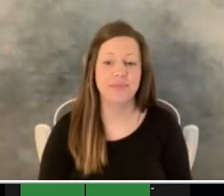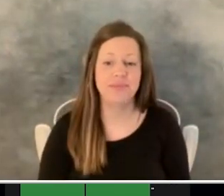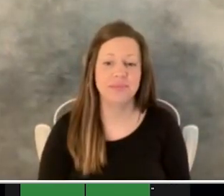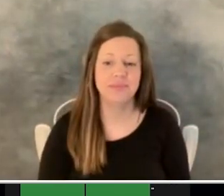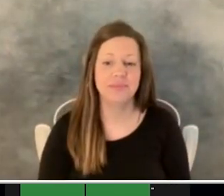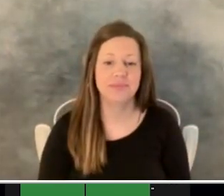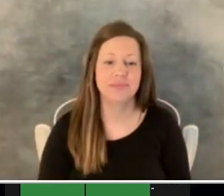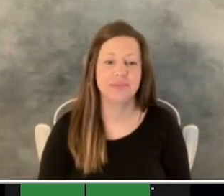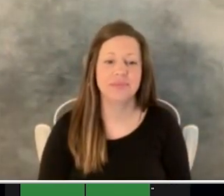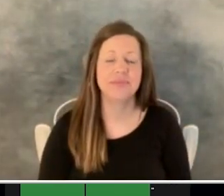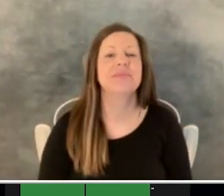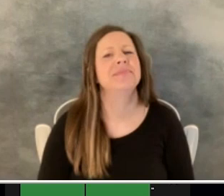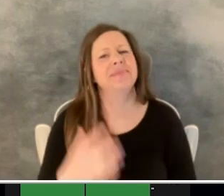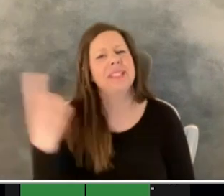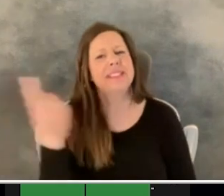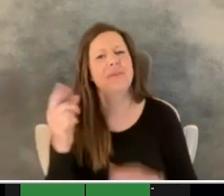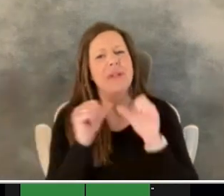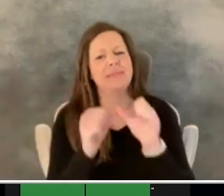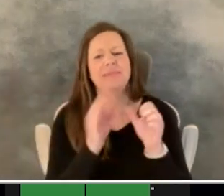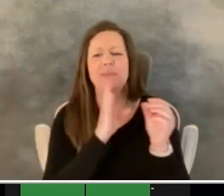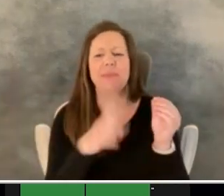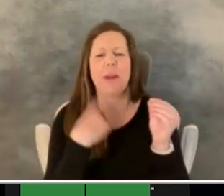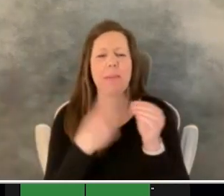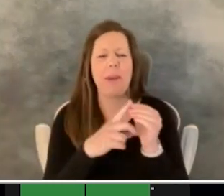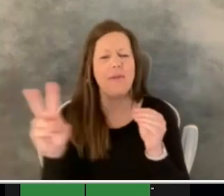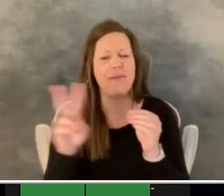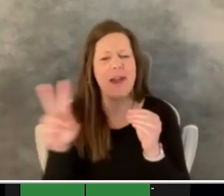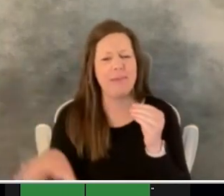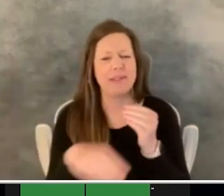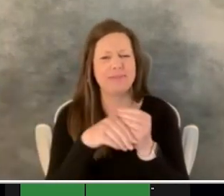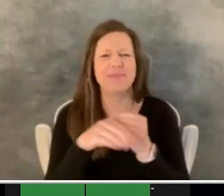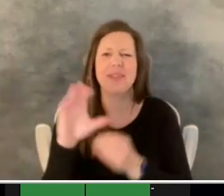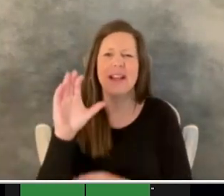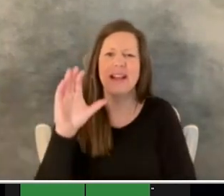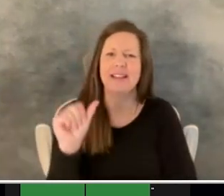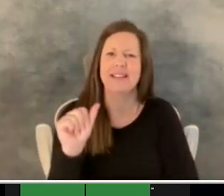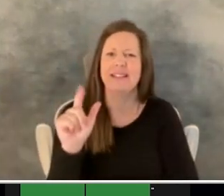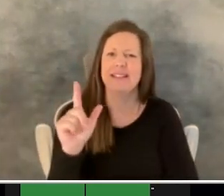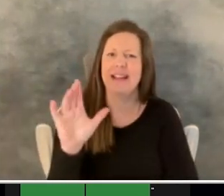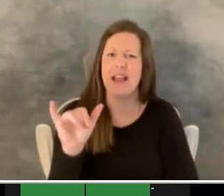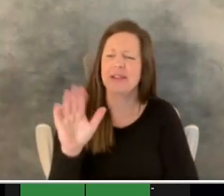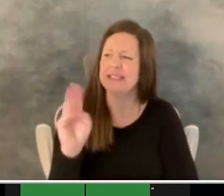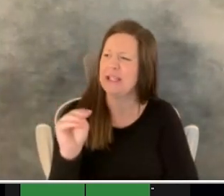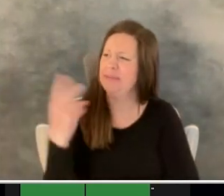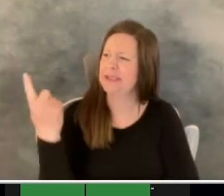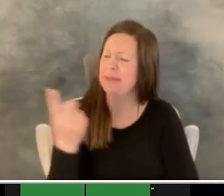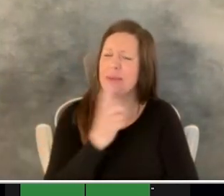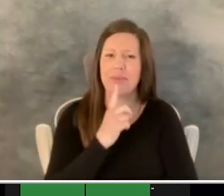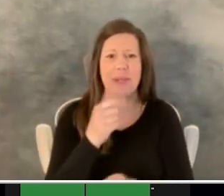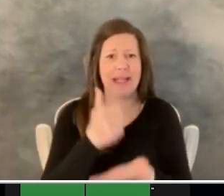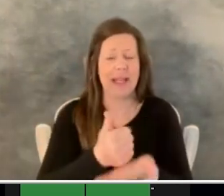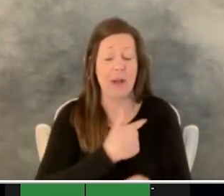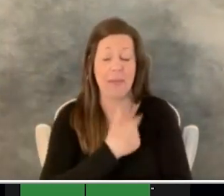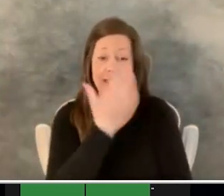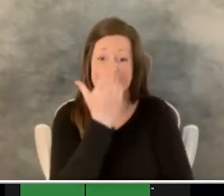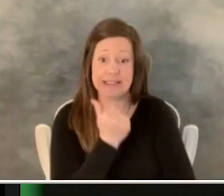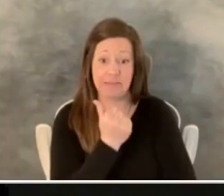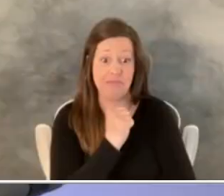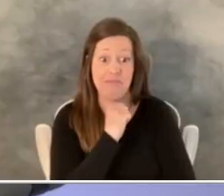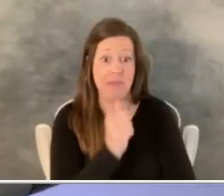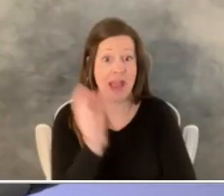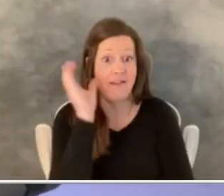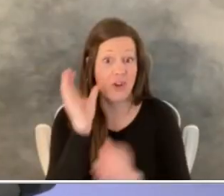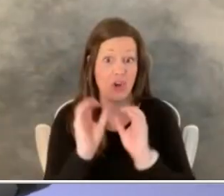talking about the vitamin supplement. I think it's calcium, magnesium that does such a wonderful job in getting you to sleep. I haven't heard anybody mention that